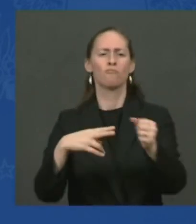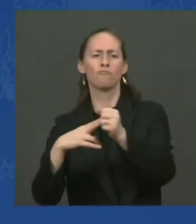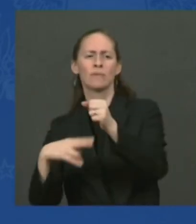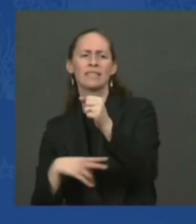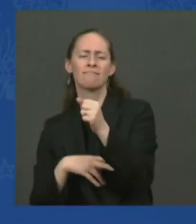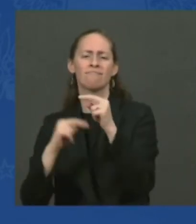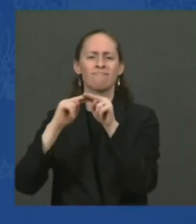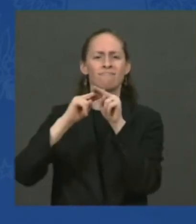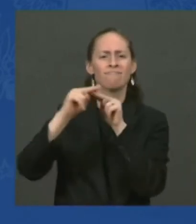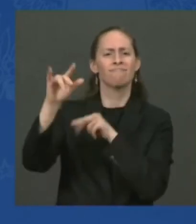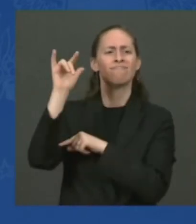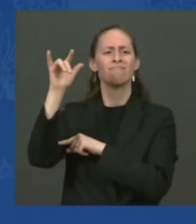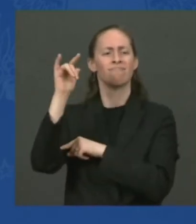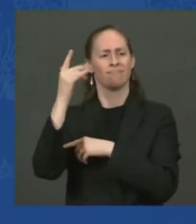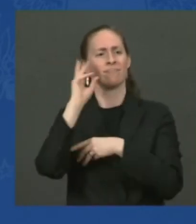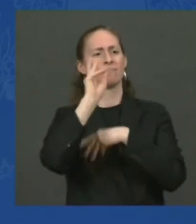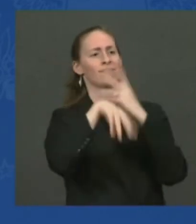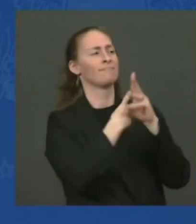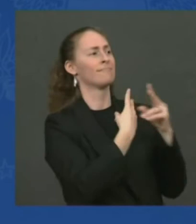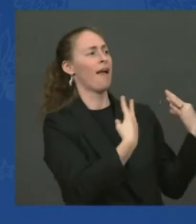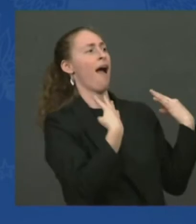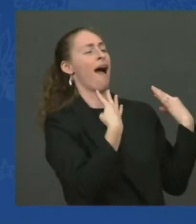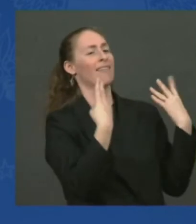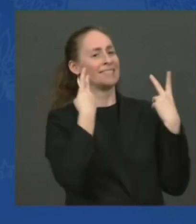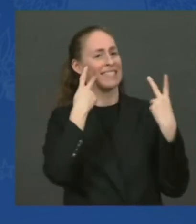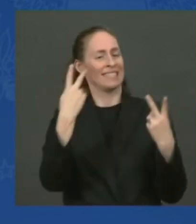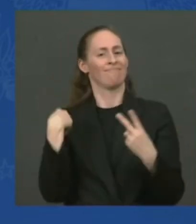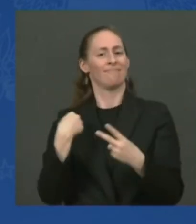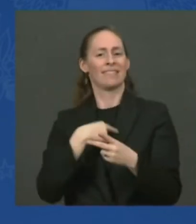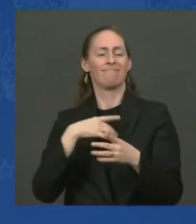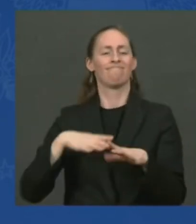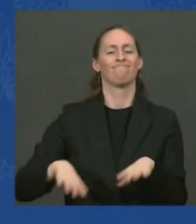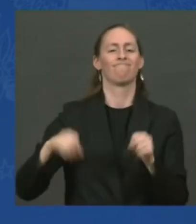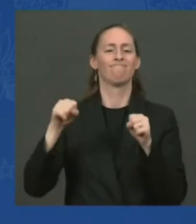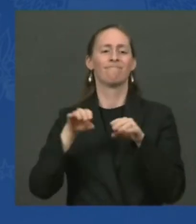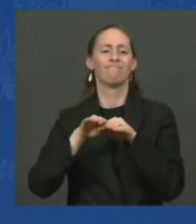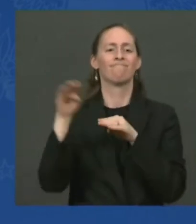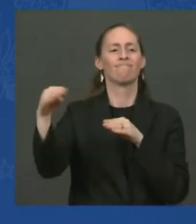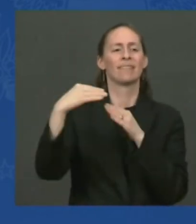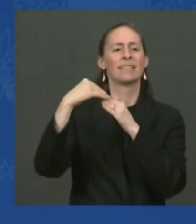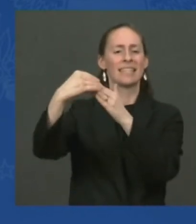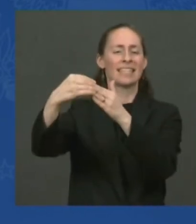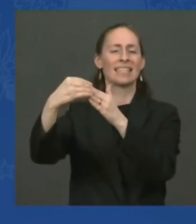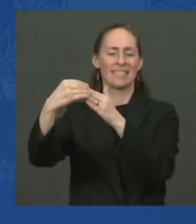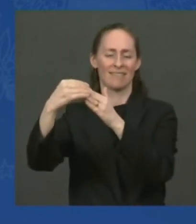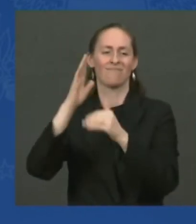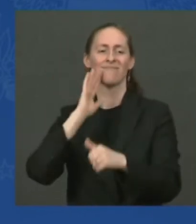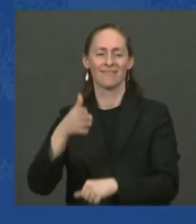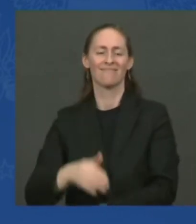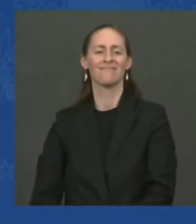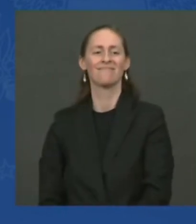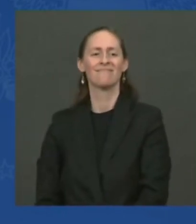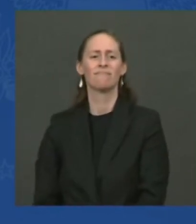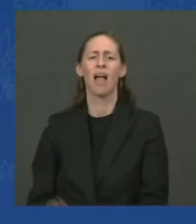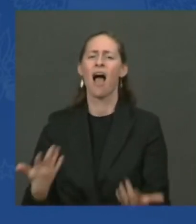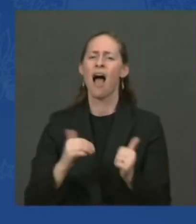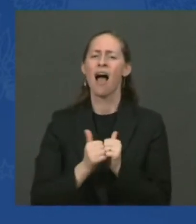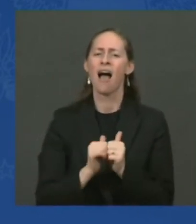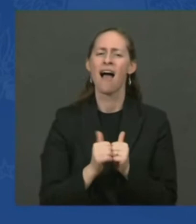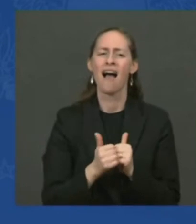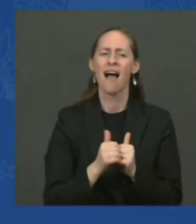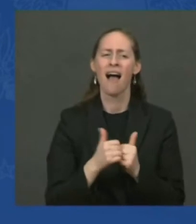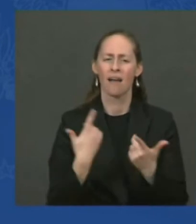the 21st century with modern cars and trucks and transit systems. We're going to do this by building again and moving